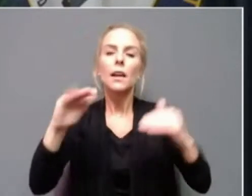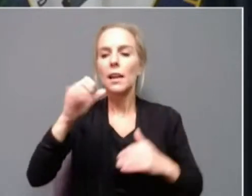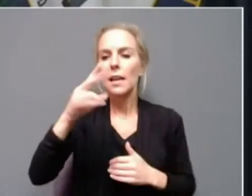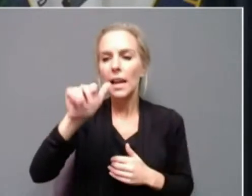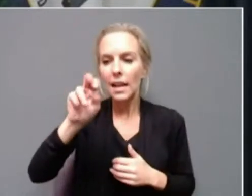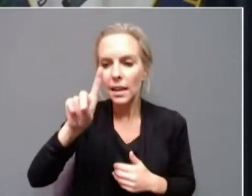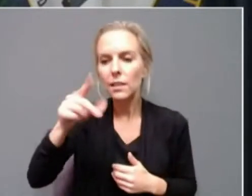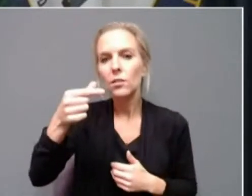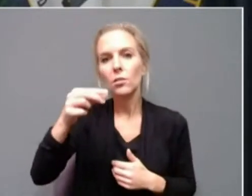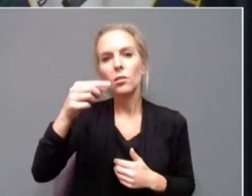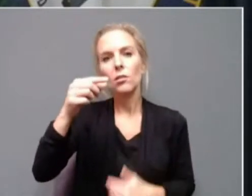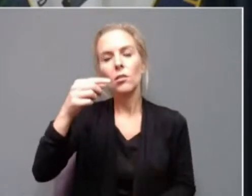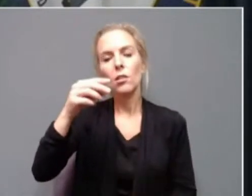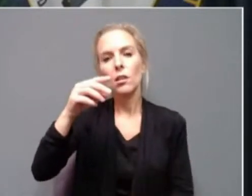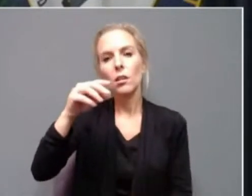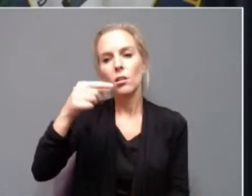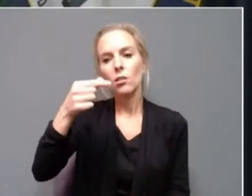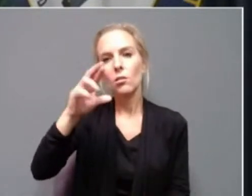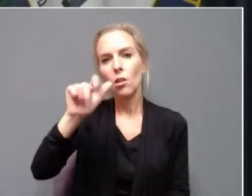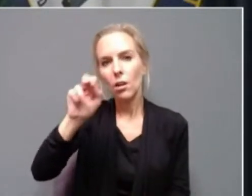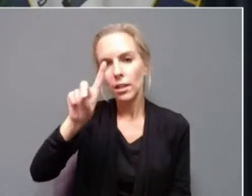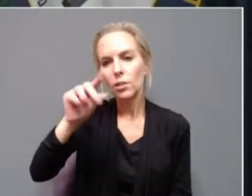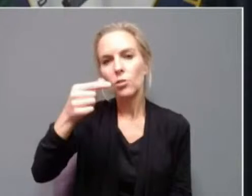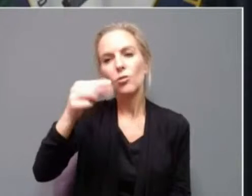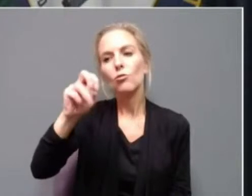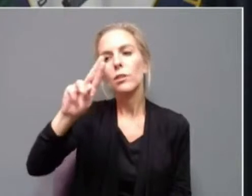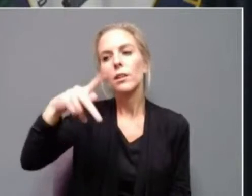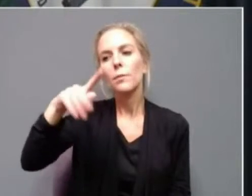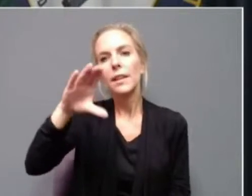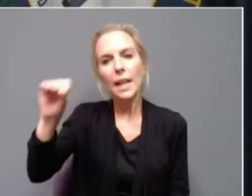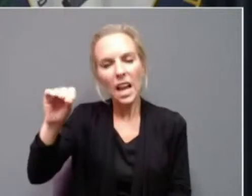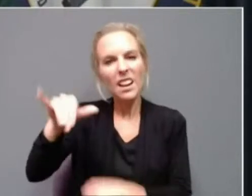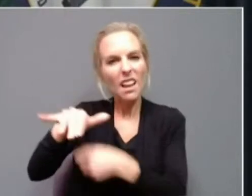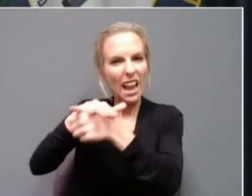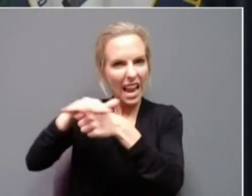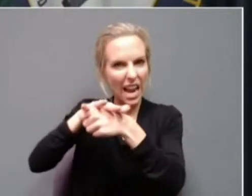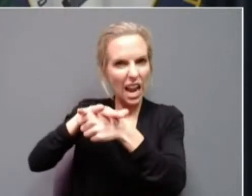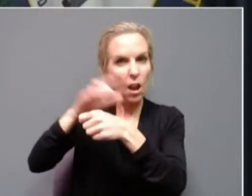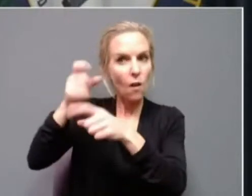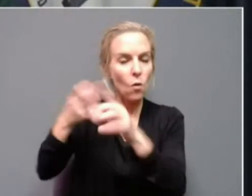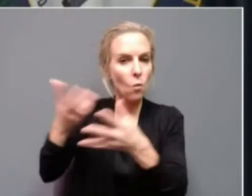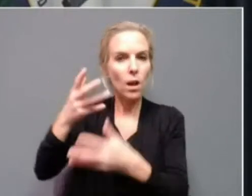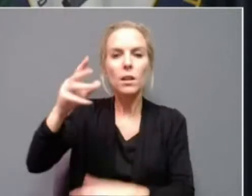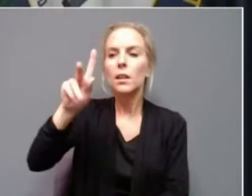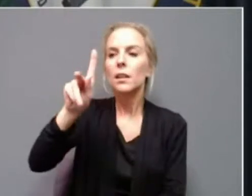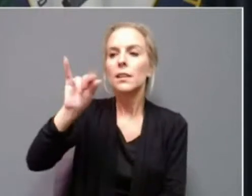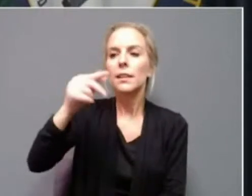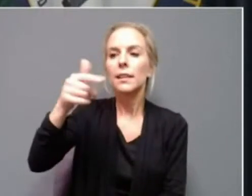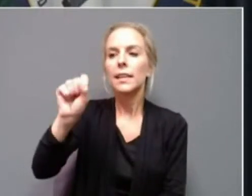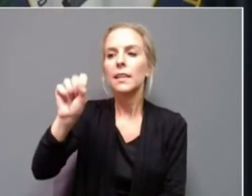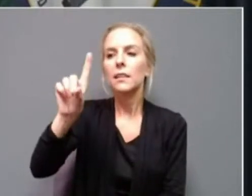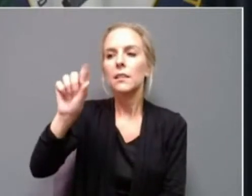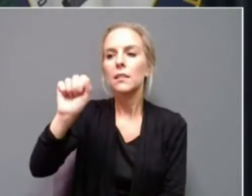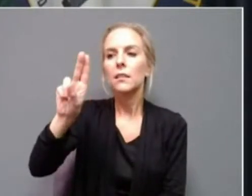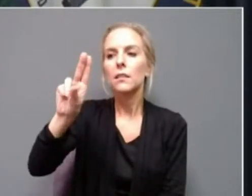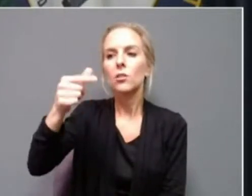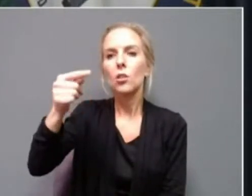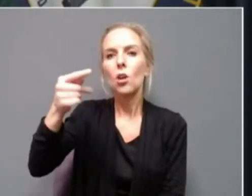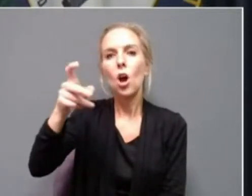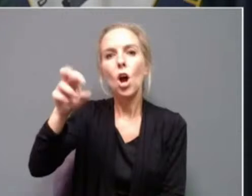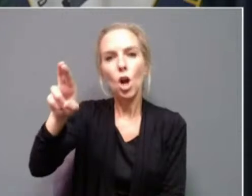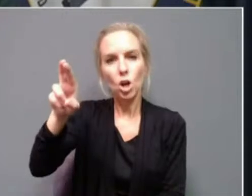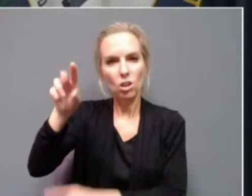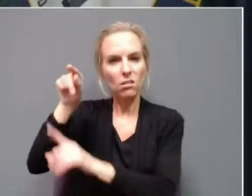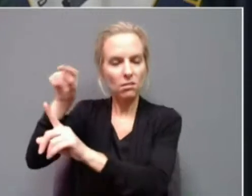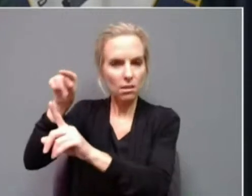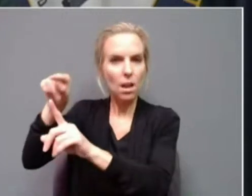area with a report from King's Daughter. We have Dr. Stacy Caudle, Hospital Director and Chief Medical